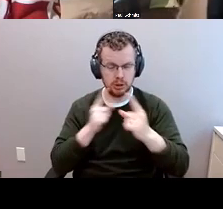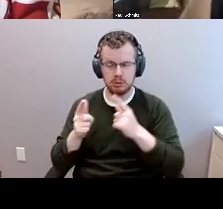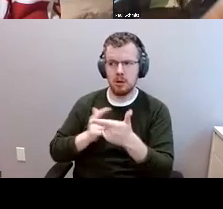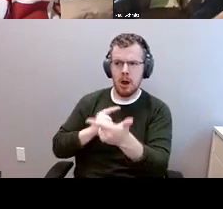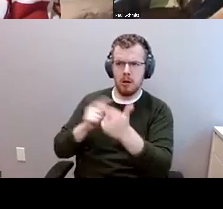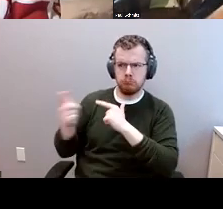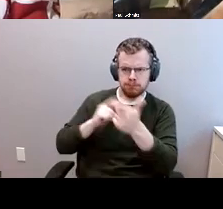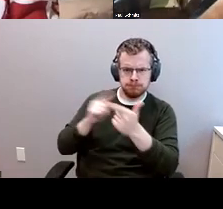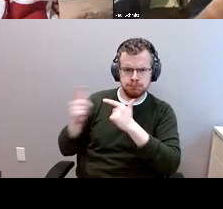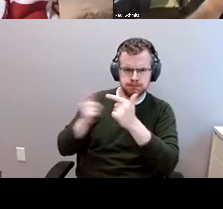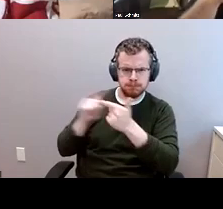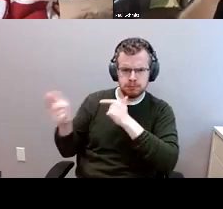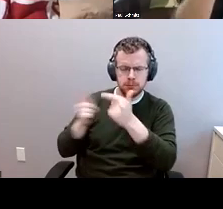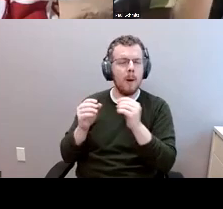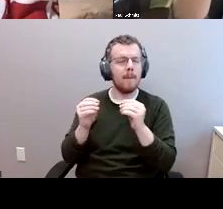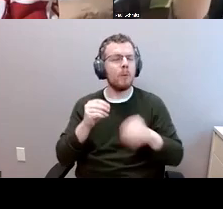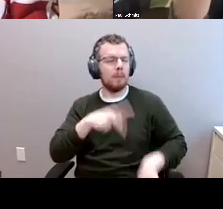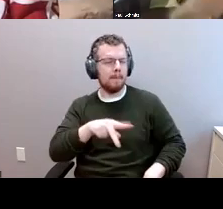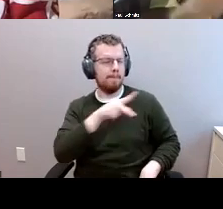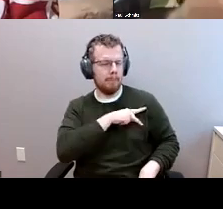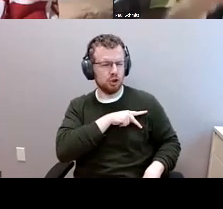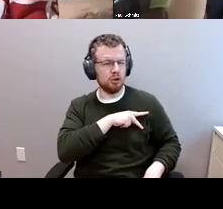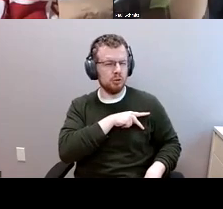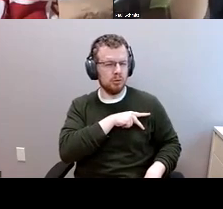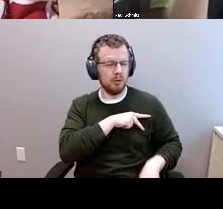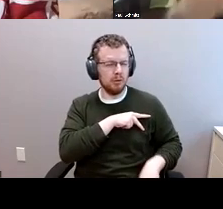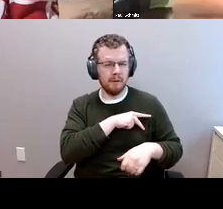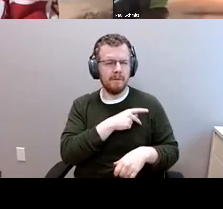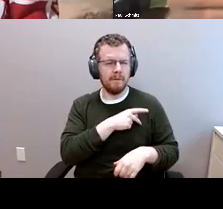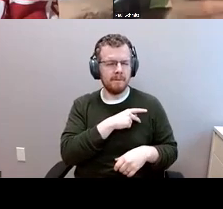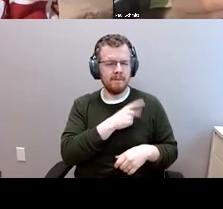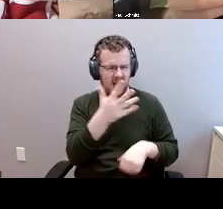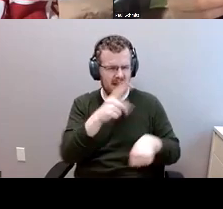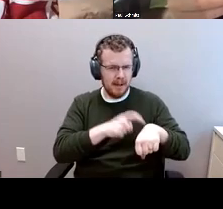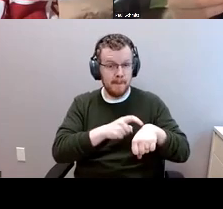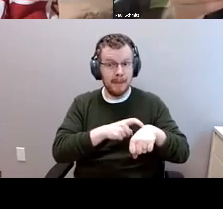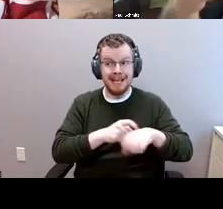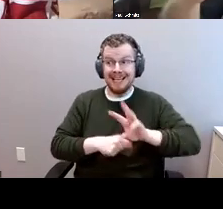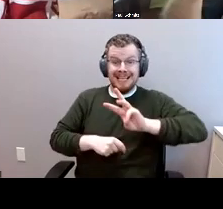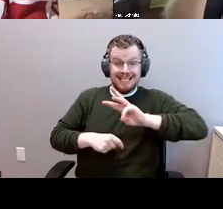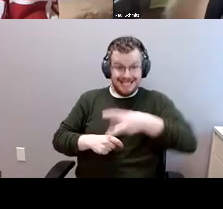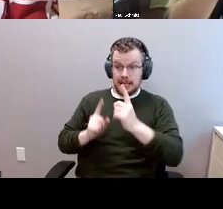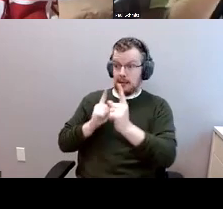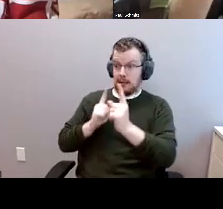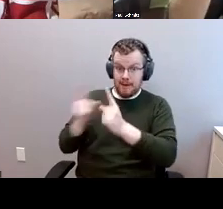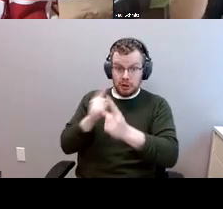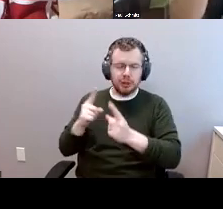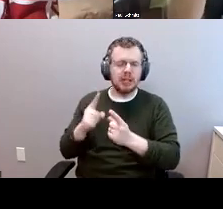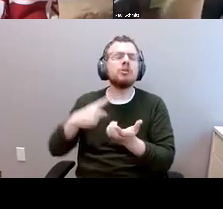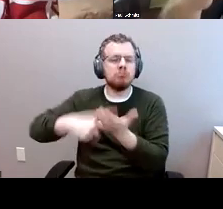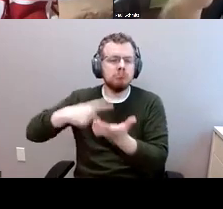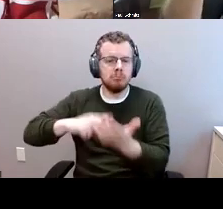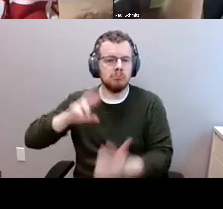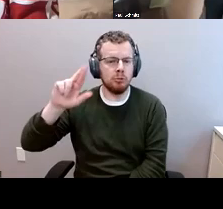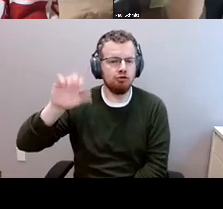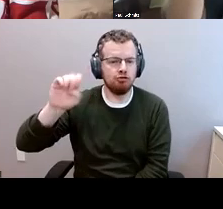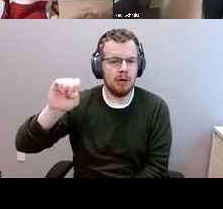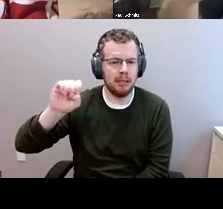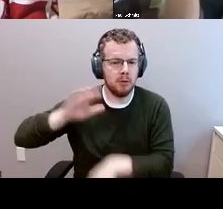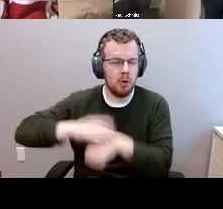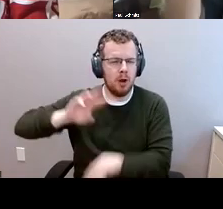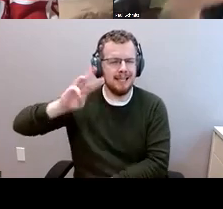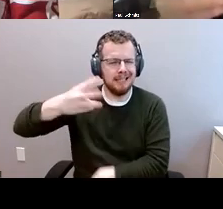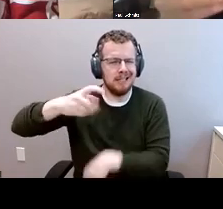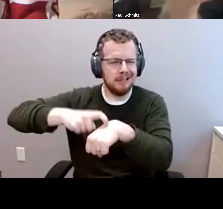are more personal. And then the sixth goes into race. And there's a whole process by which